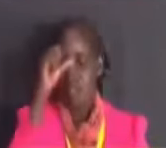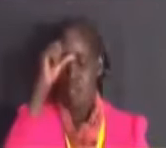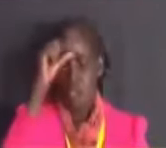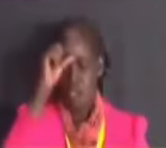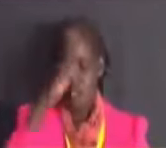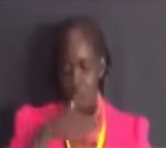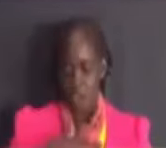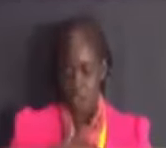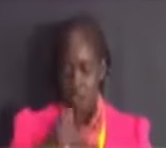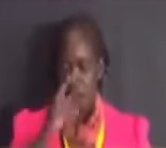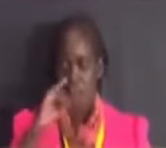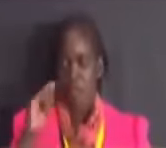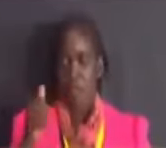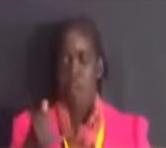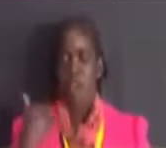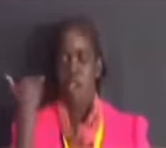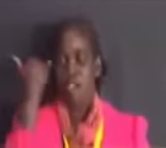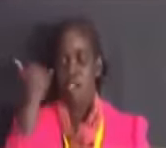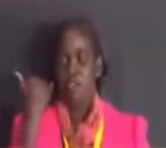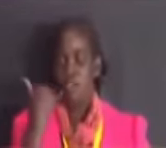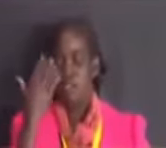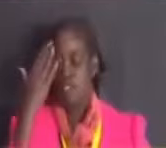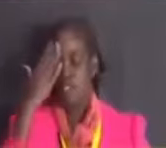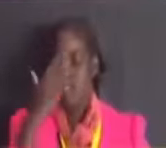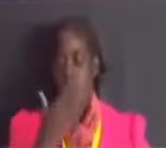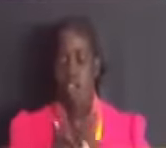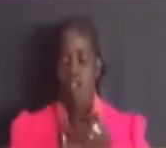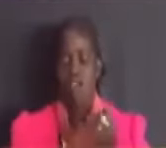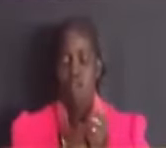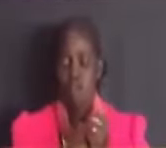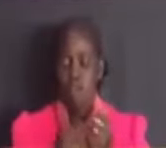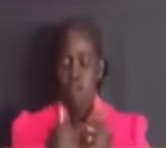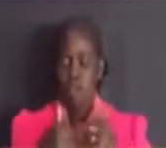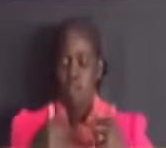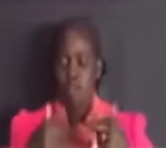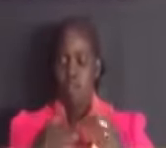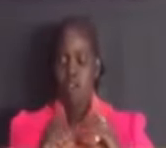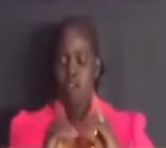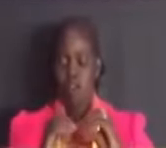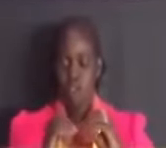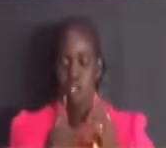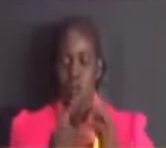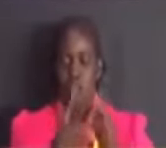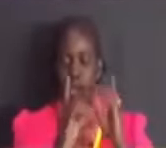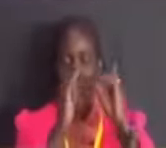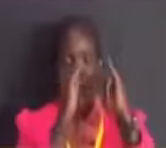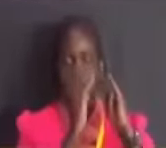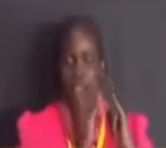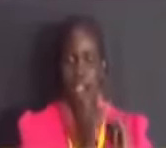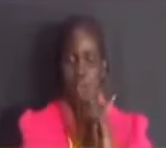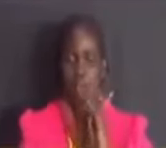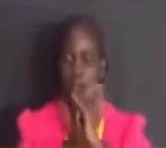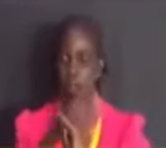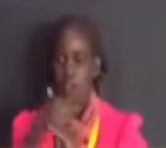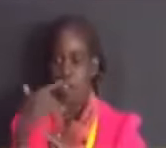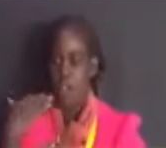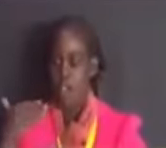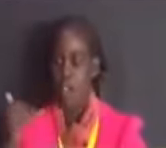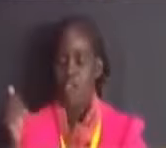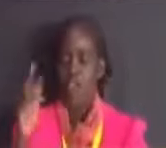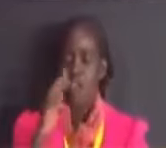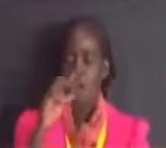Excellency, the judiciary has no monopoly to superimpose their independence on other arms of